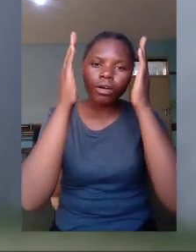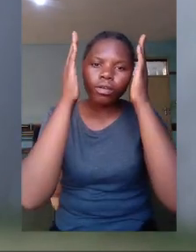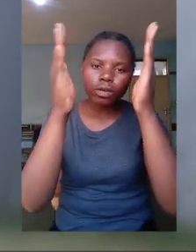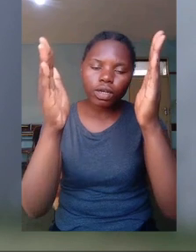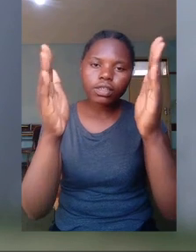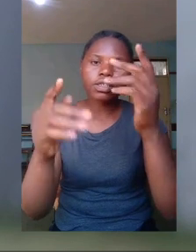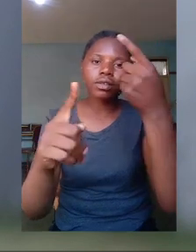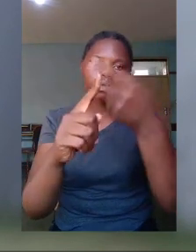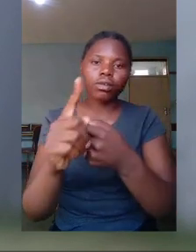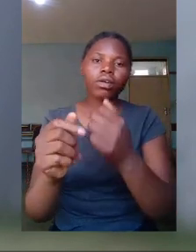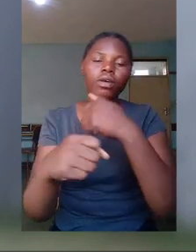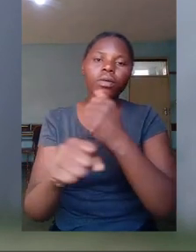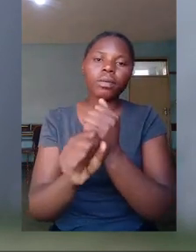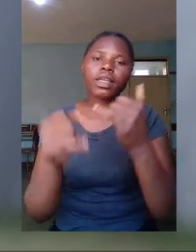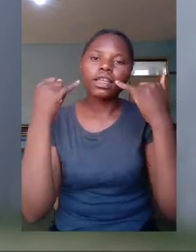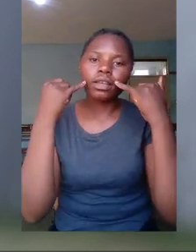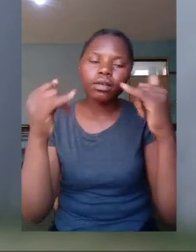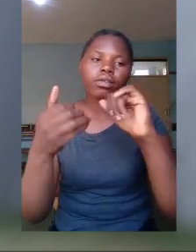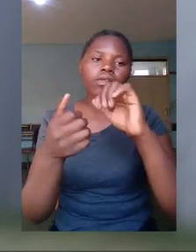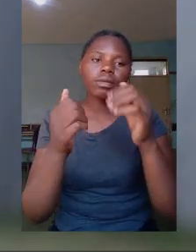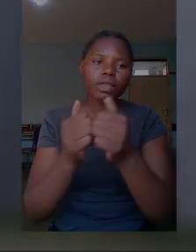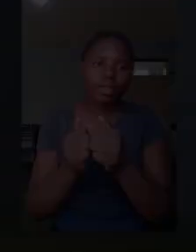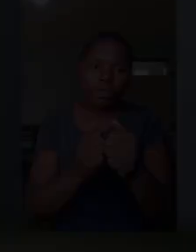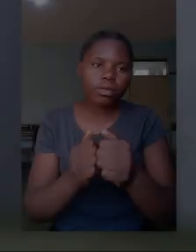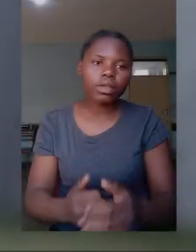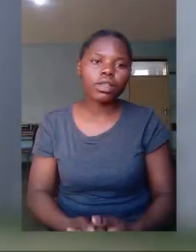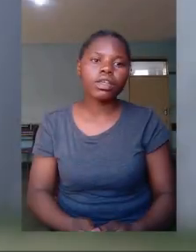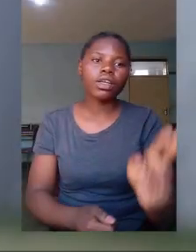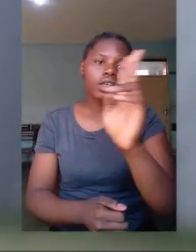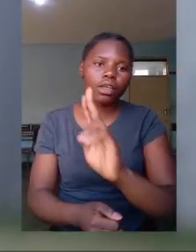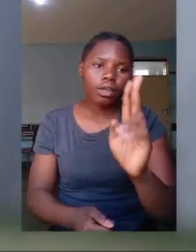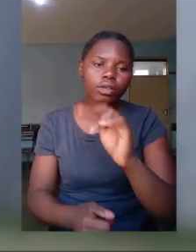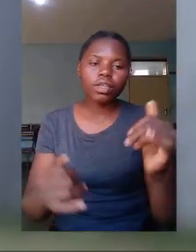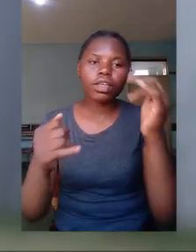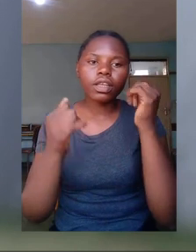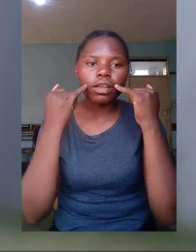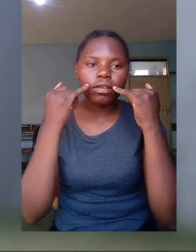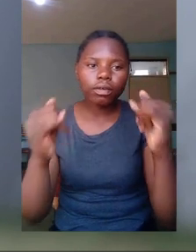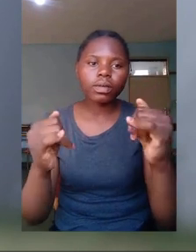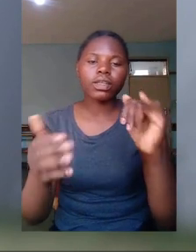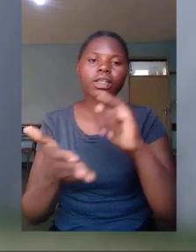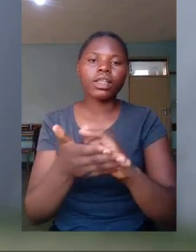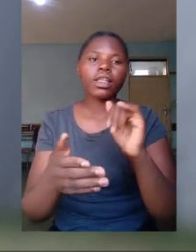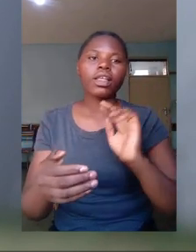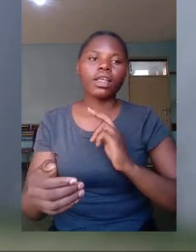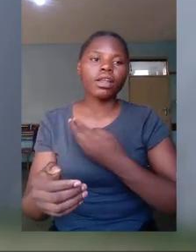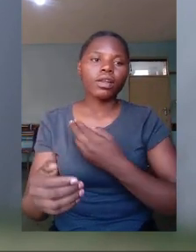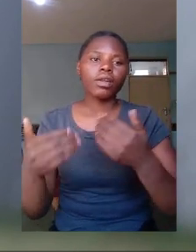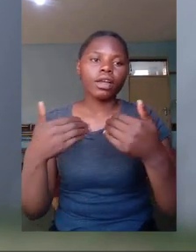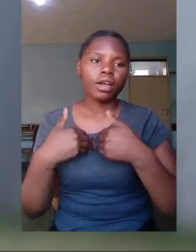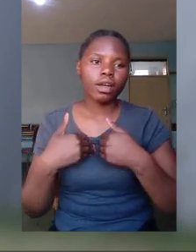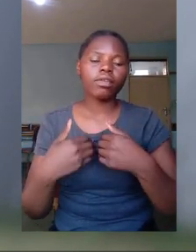packaging the information, communicating it in various ways, using the information they have developed with the scientists, but at the